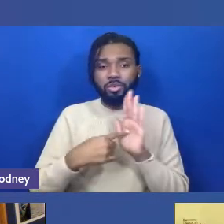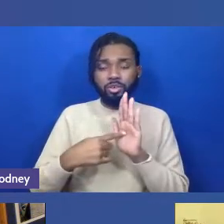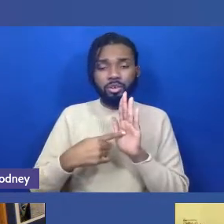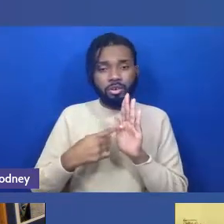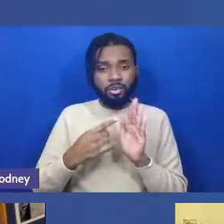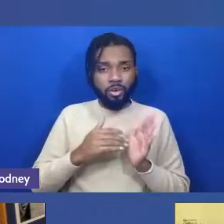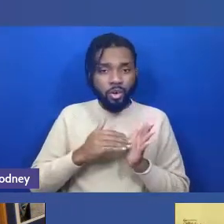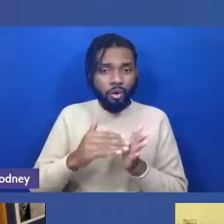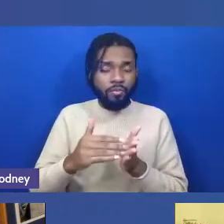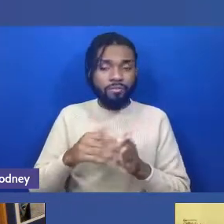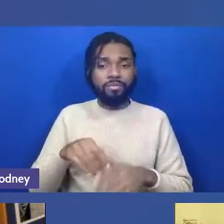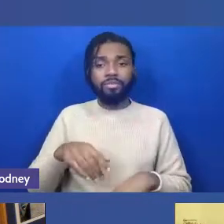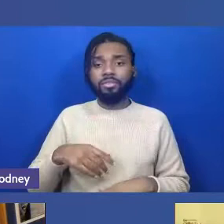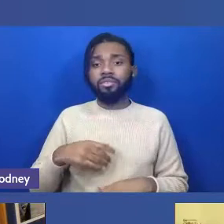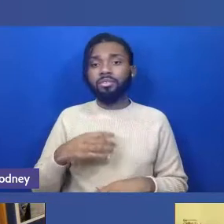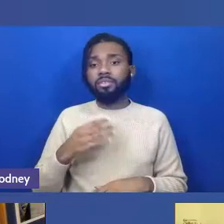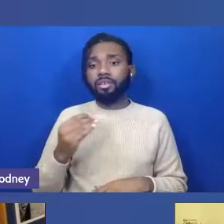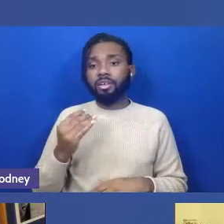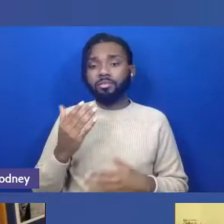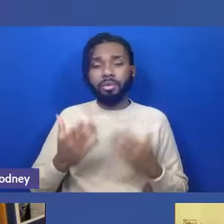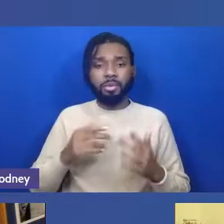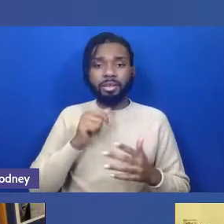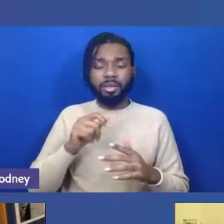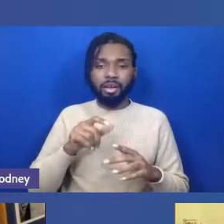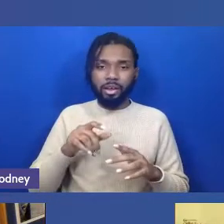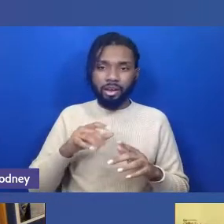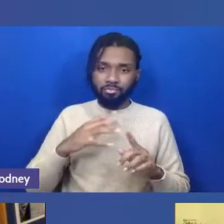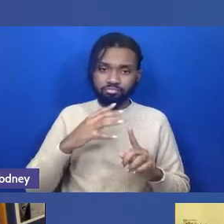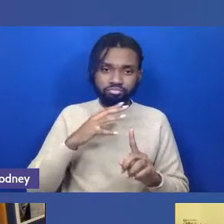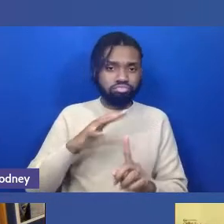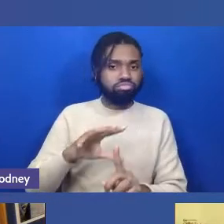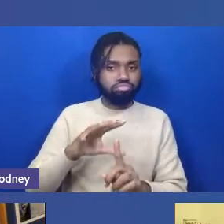often and as magnified a way as it should be,